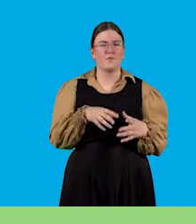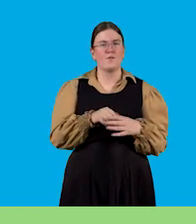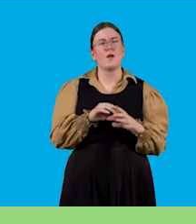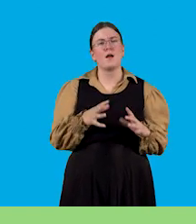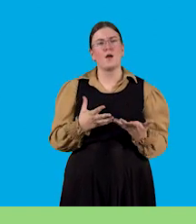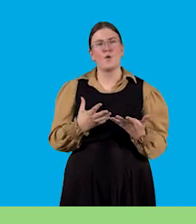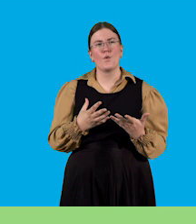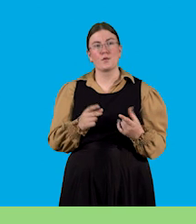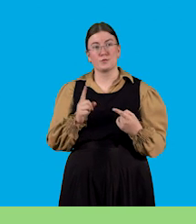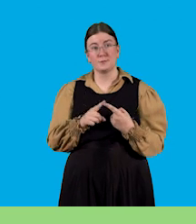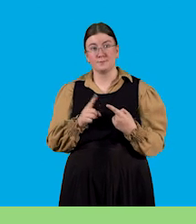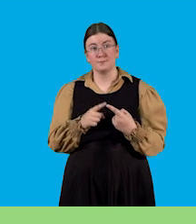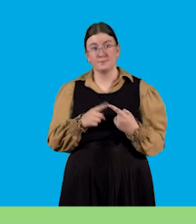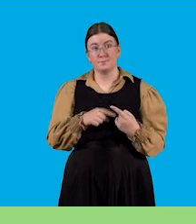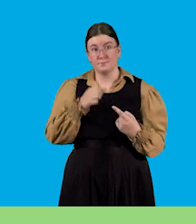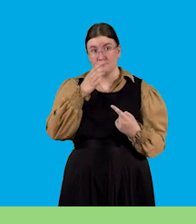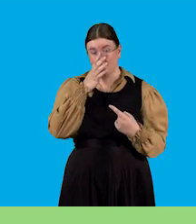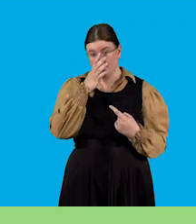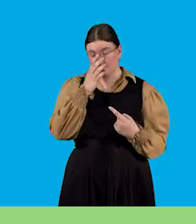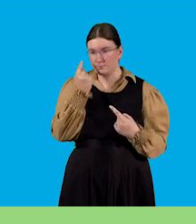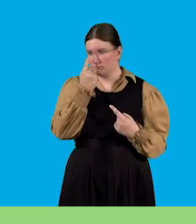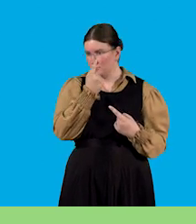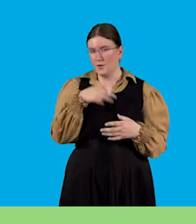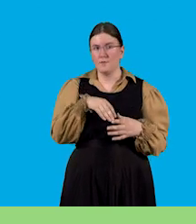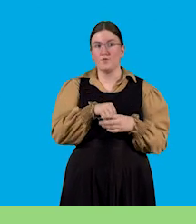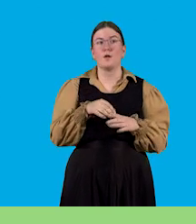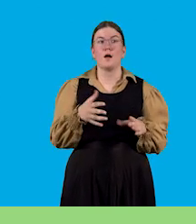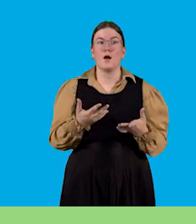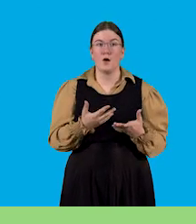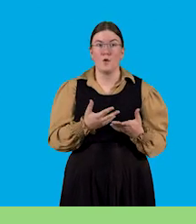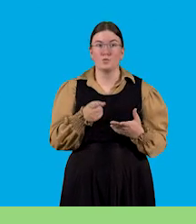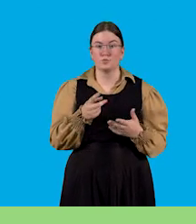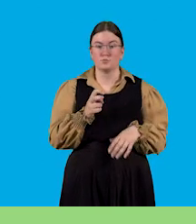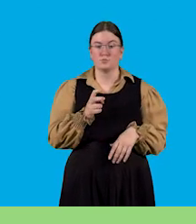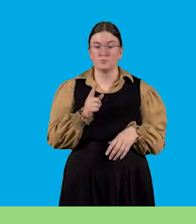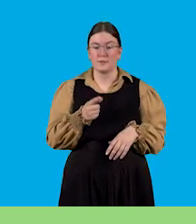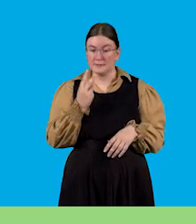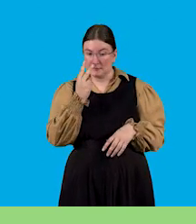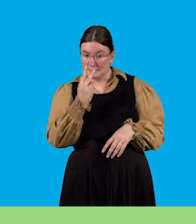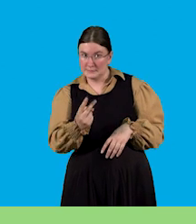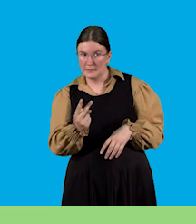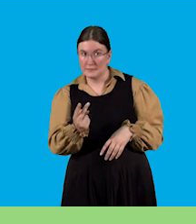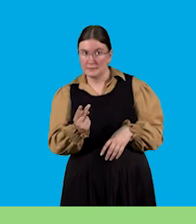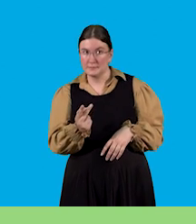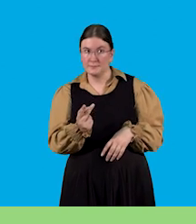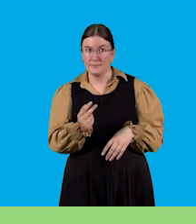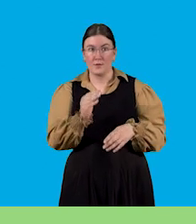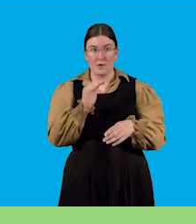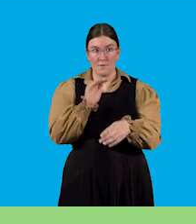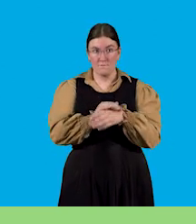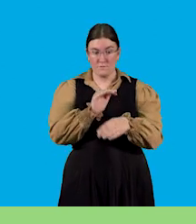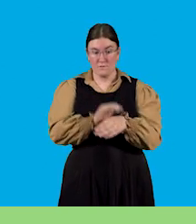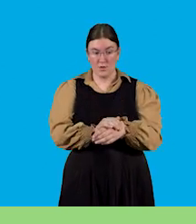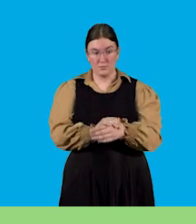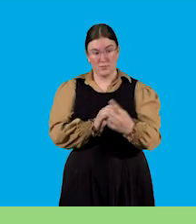and the skin involved? The eyes are involved in the process of seeing. You need to see